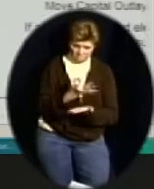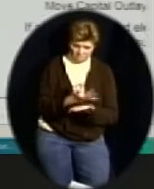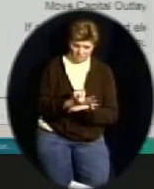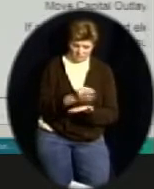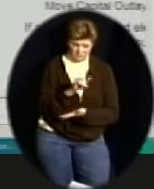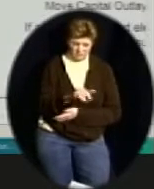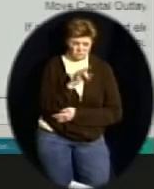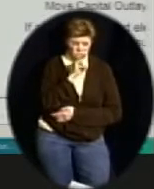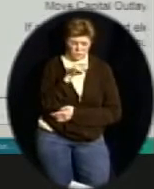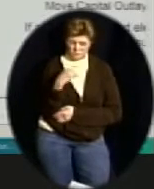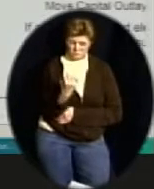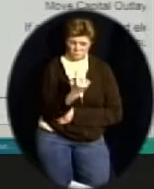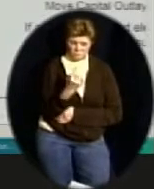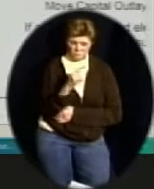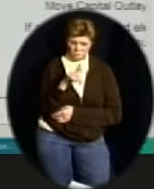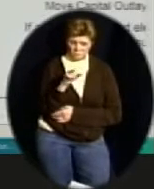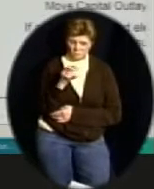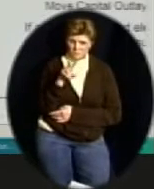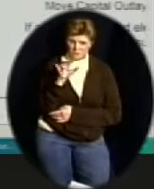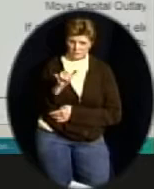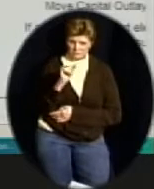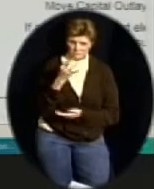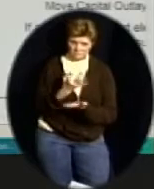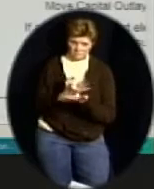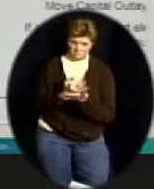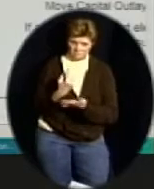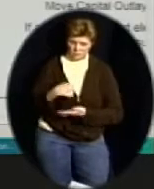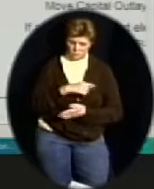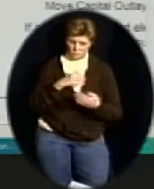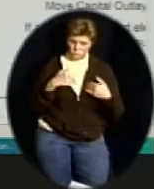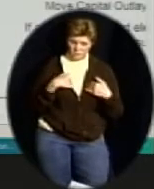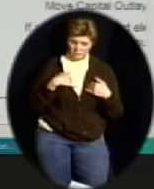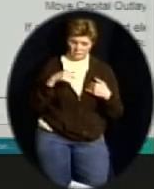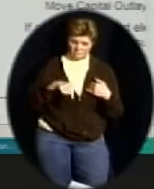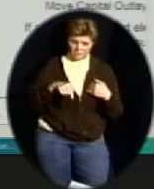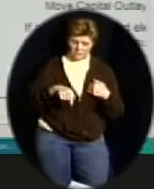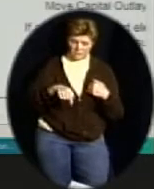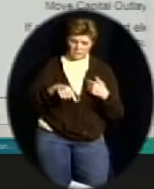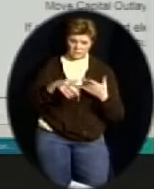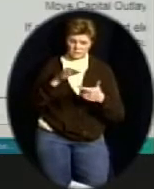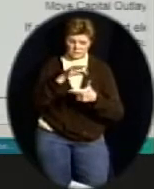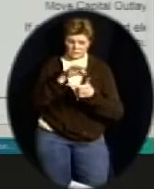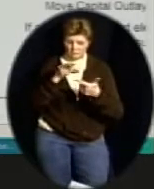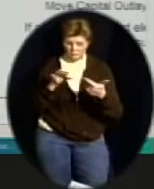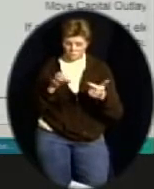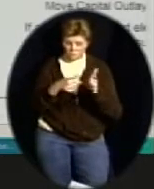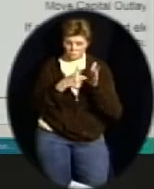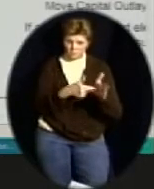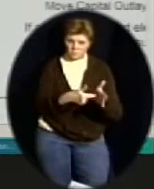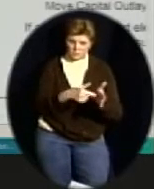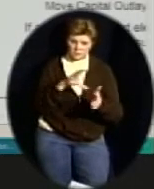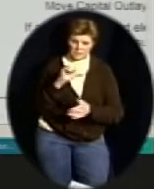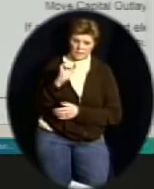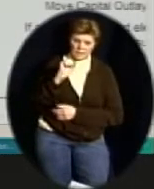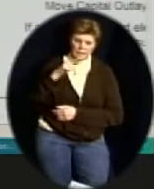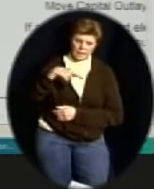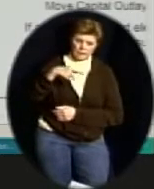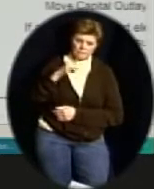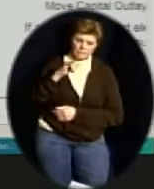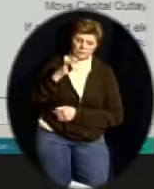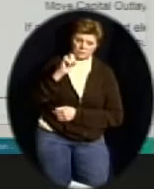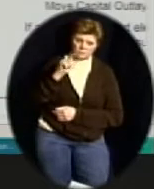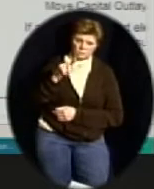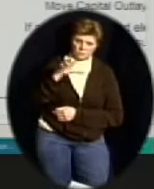is being, this option represents is moving capital outlay to 6 mills. It was